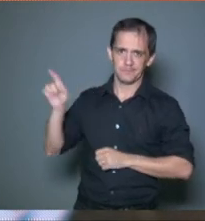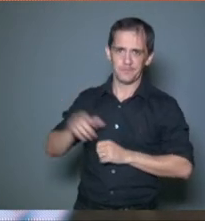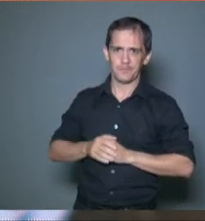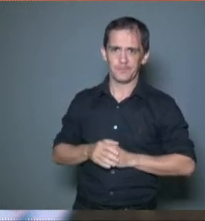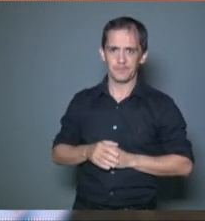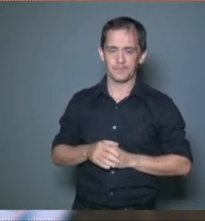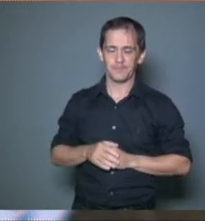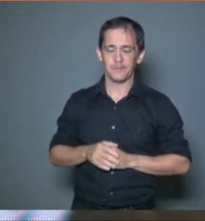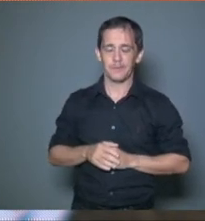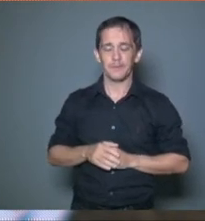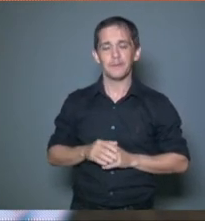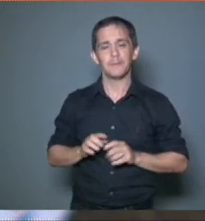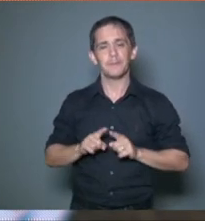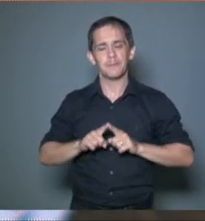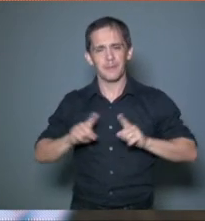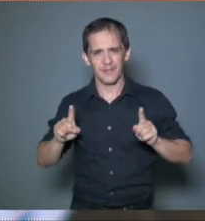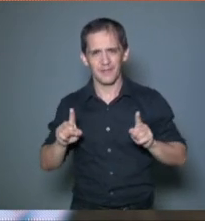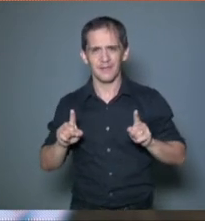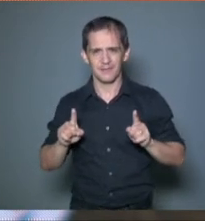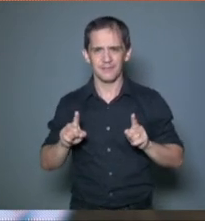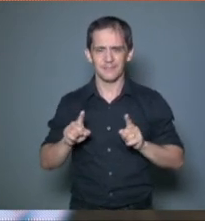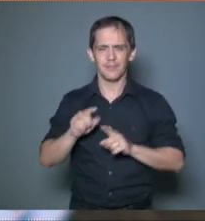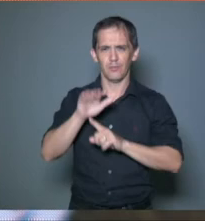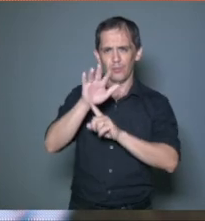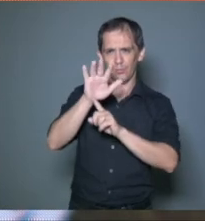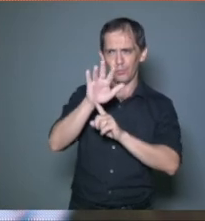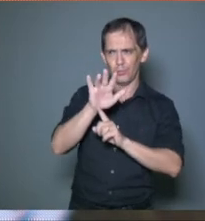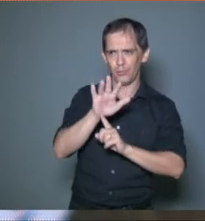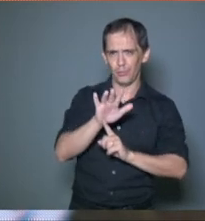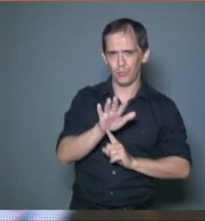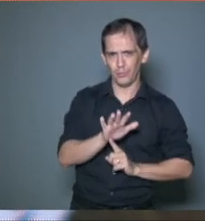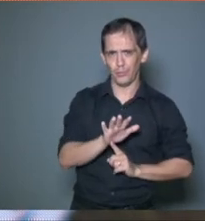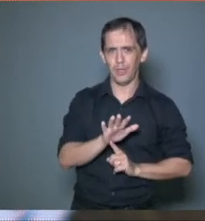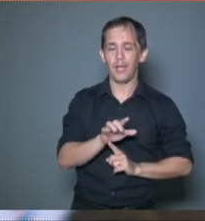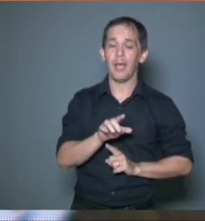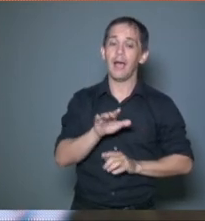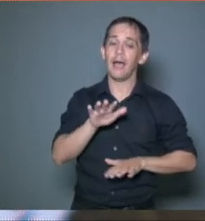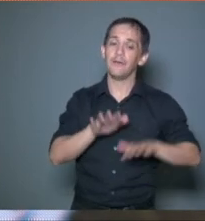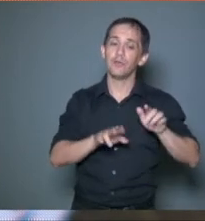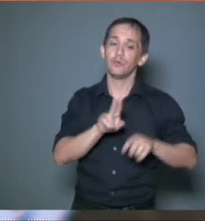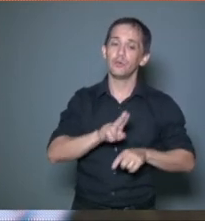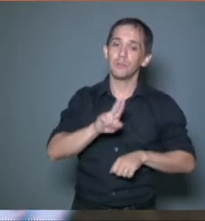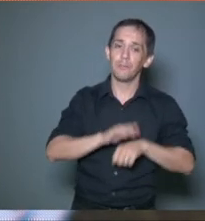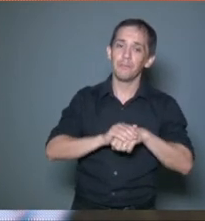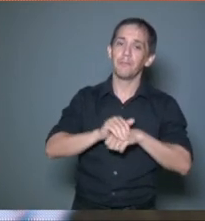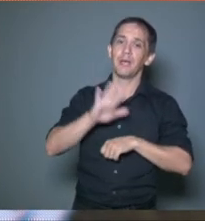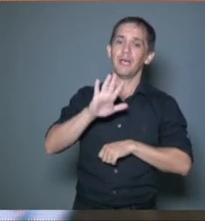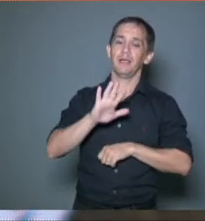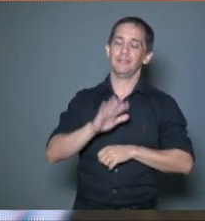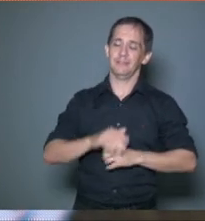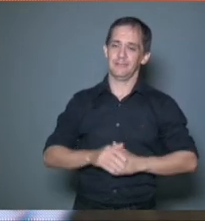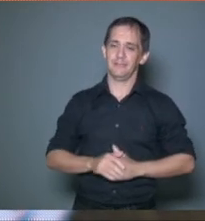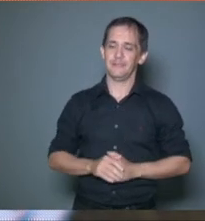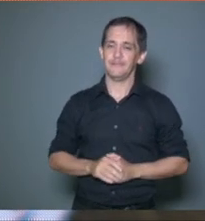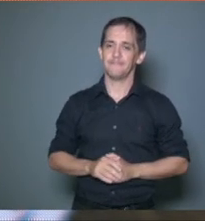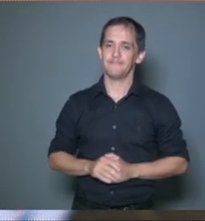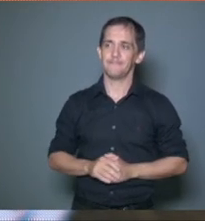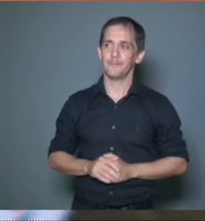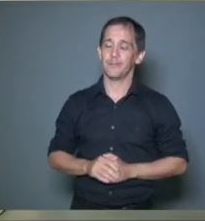growers will have to use less fertilizers than they would like to because of the shortage.